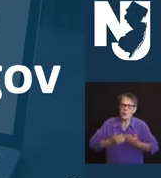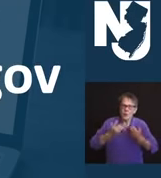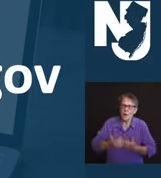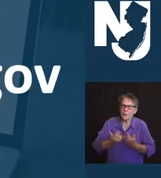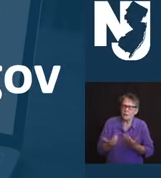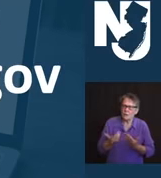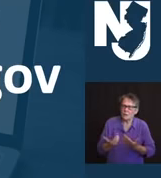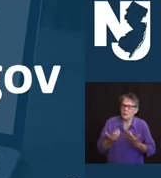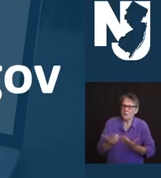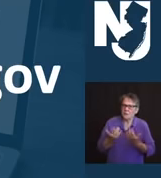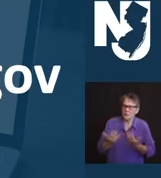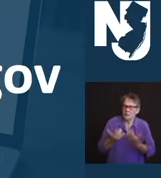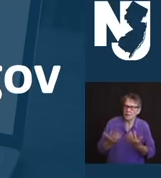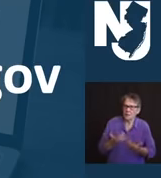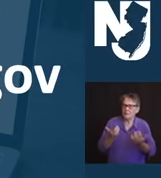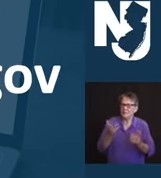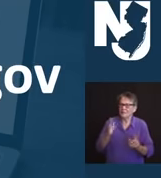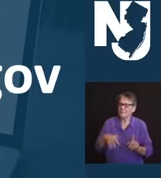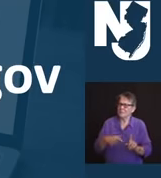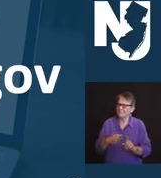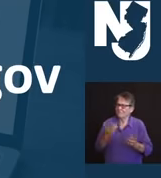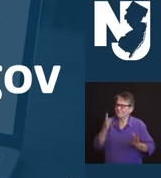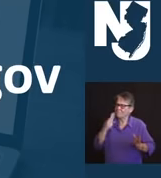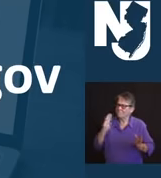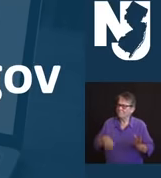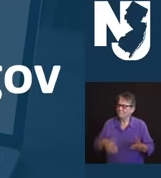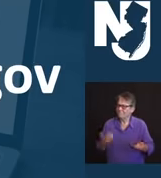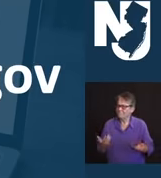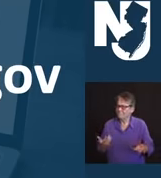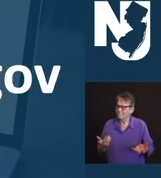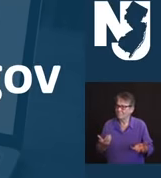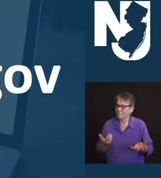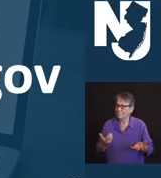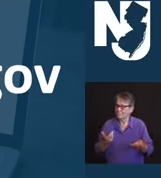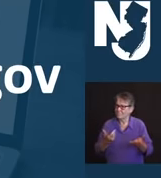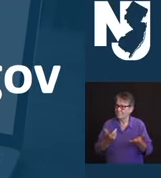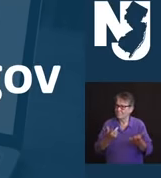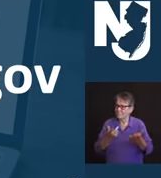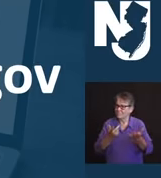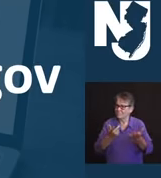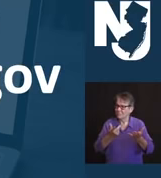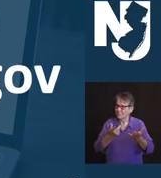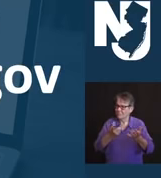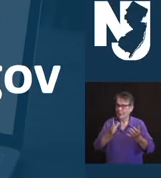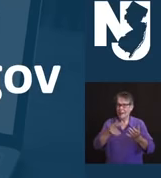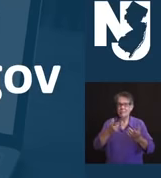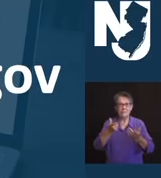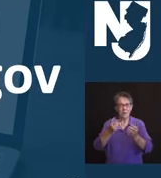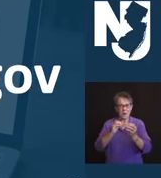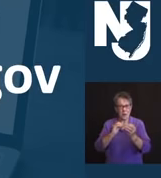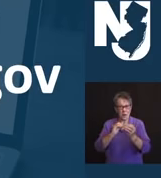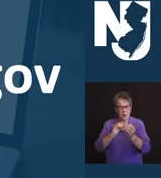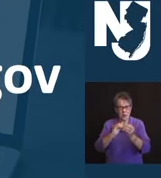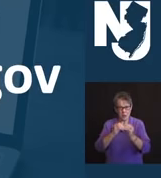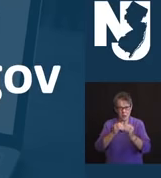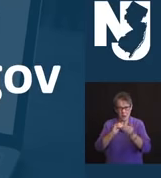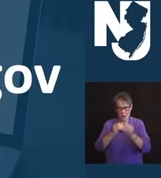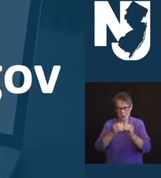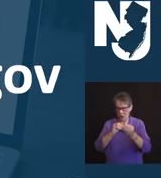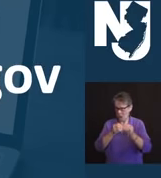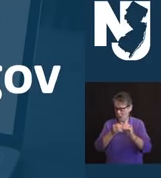trends change between now and next Thursday, or if we feel uncomfortable with the implementation of the guidance, we will hit